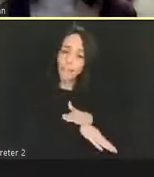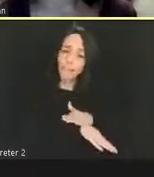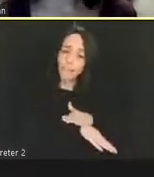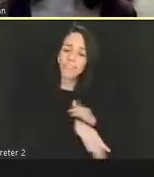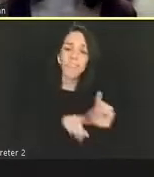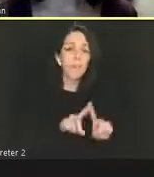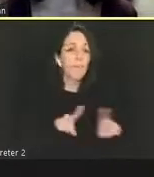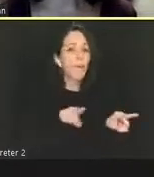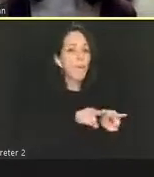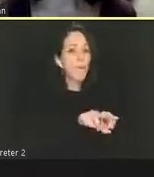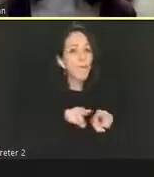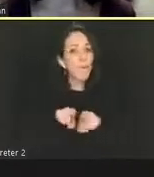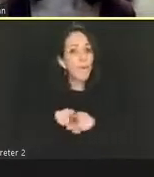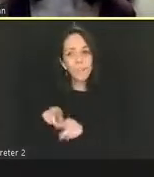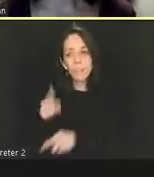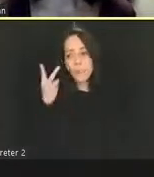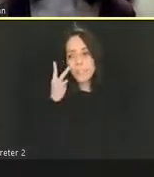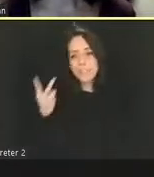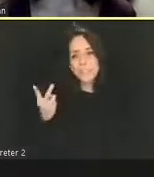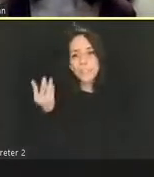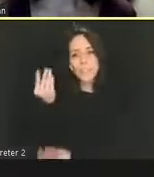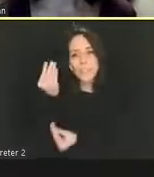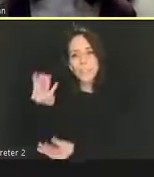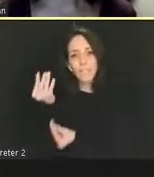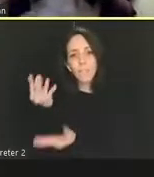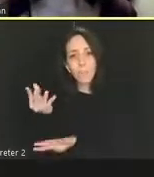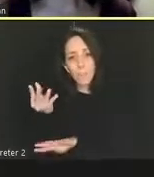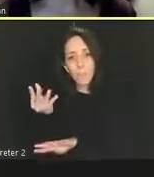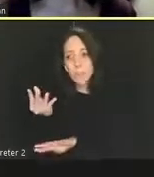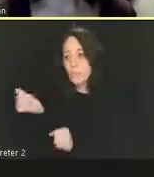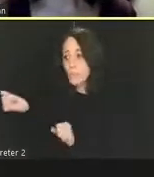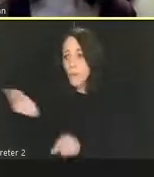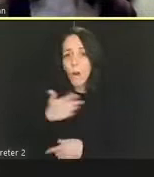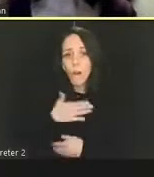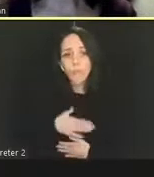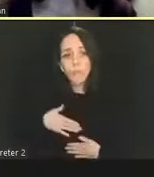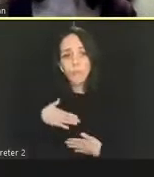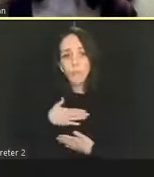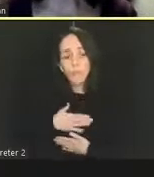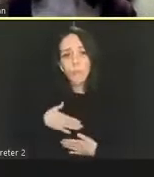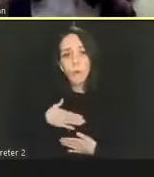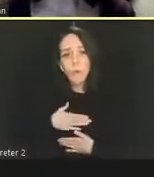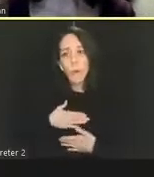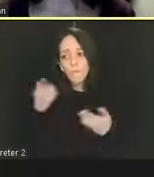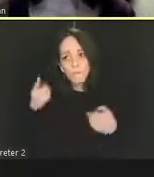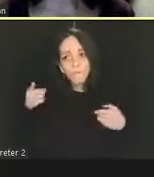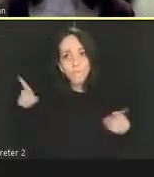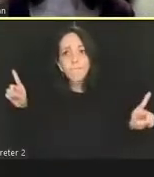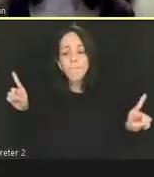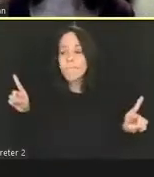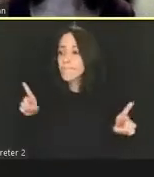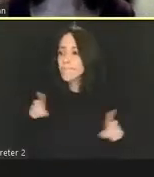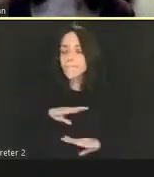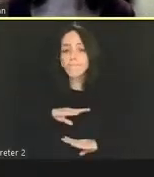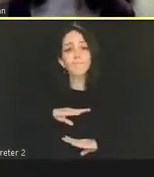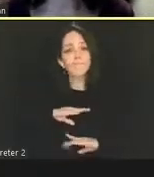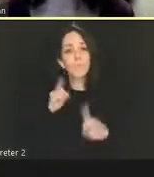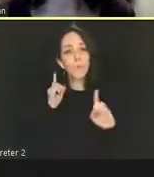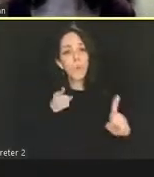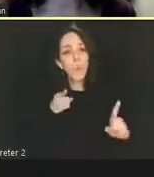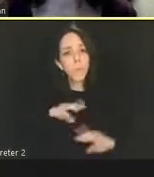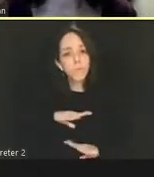can see whether or not everybody is enjoying the same level of success as a result of accessing